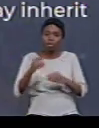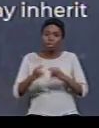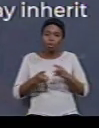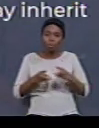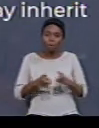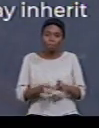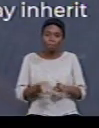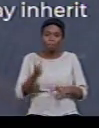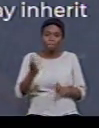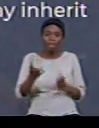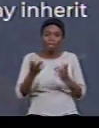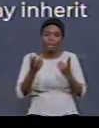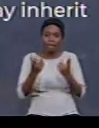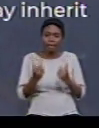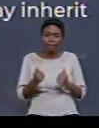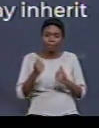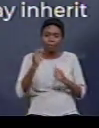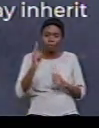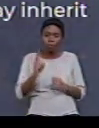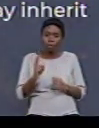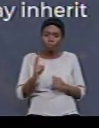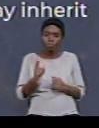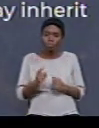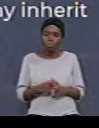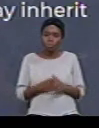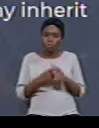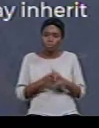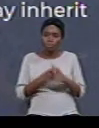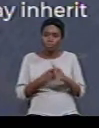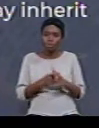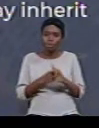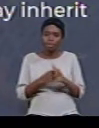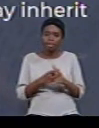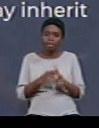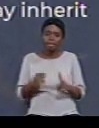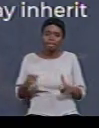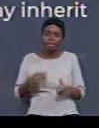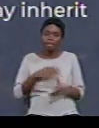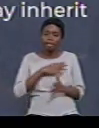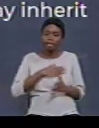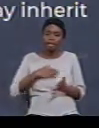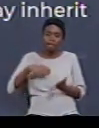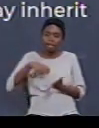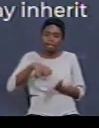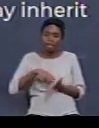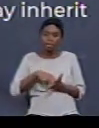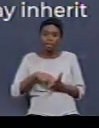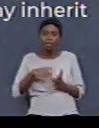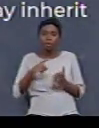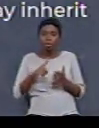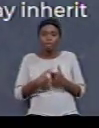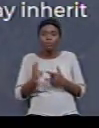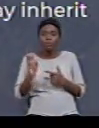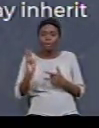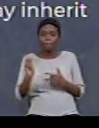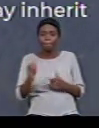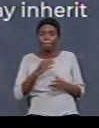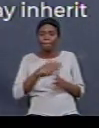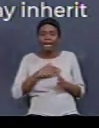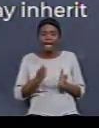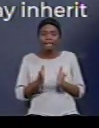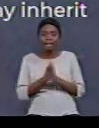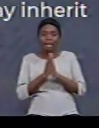way, there came one running and kneeled to him